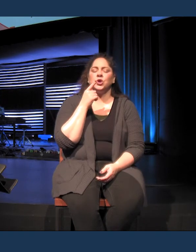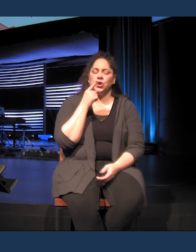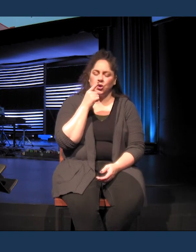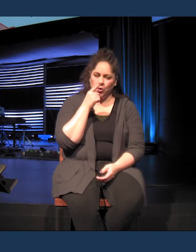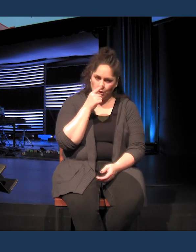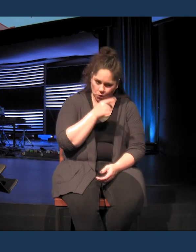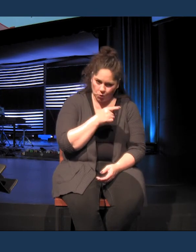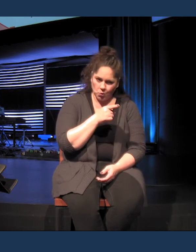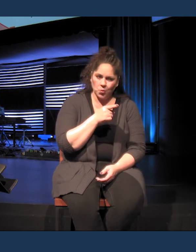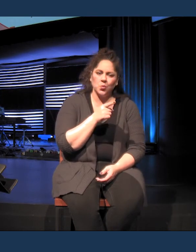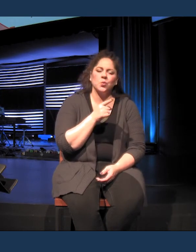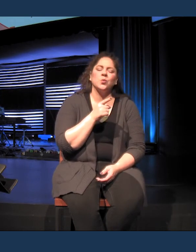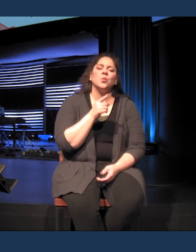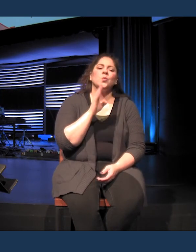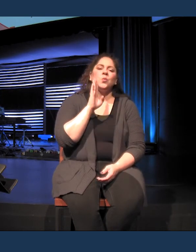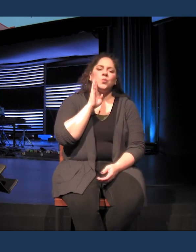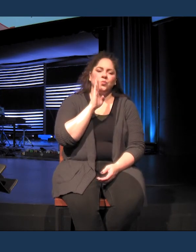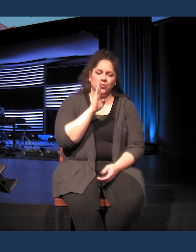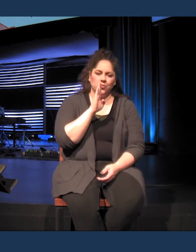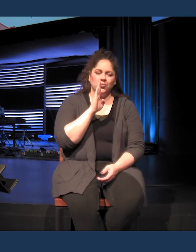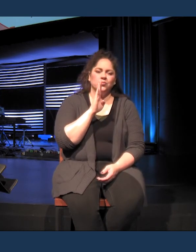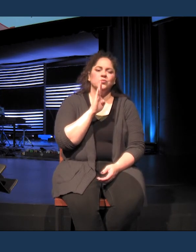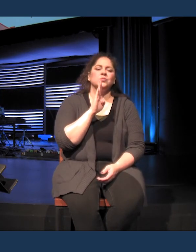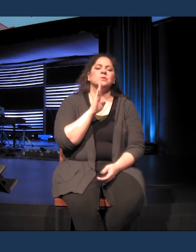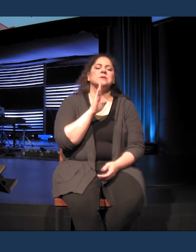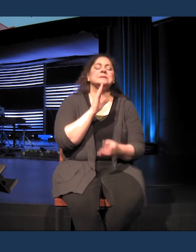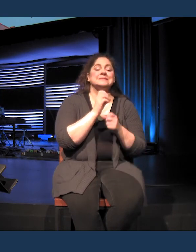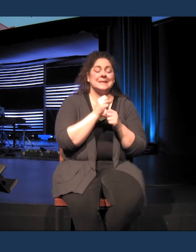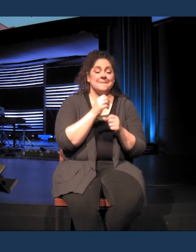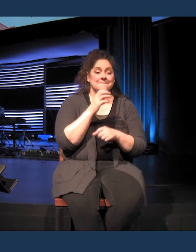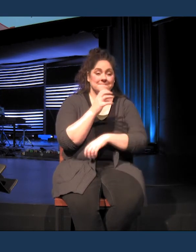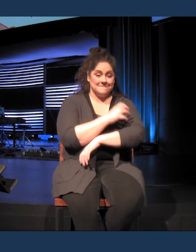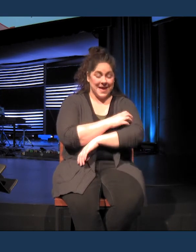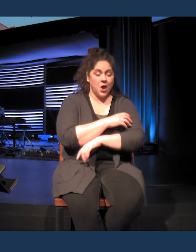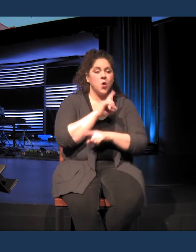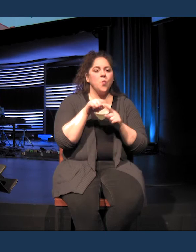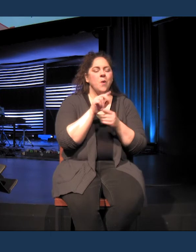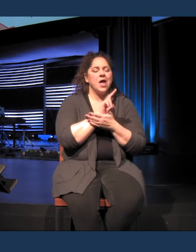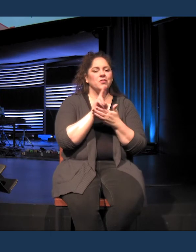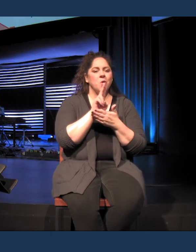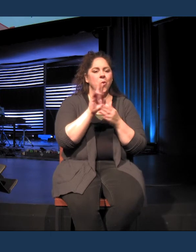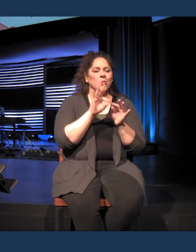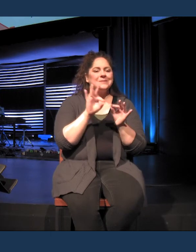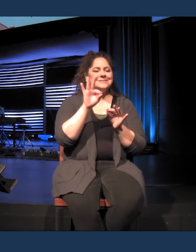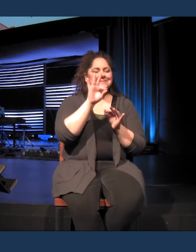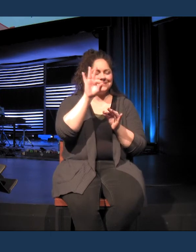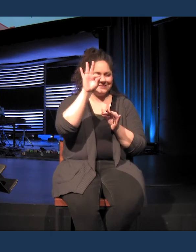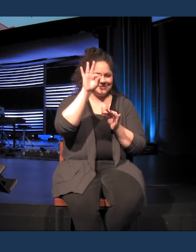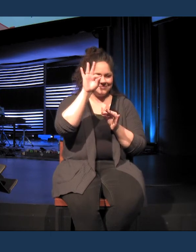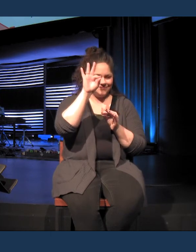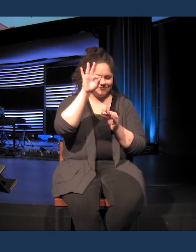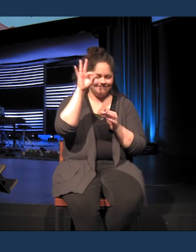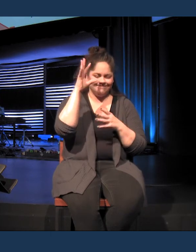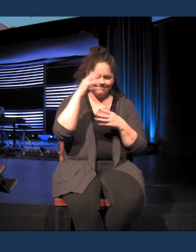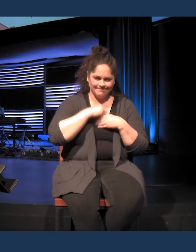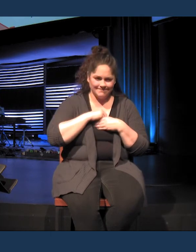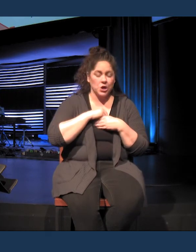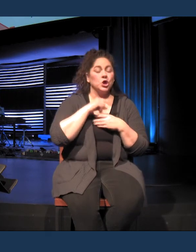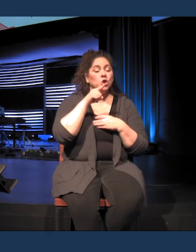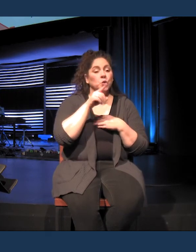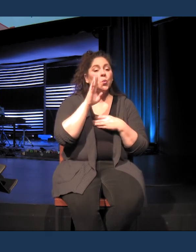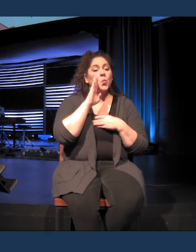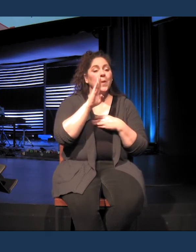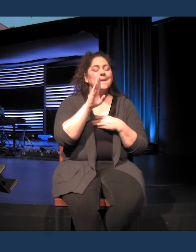Jesus' words. You will receive power when the Holy Spirit comes upon you. And you will be